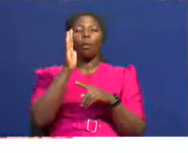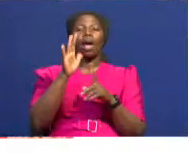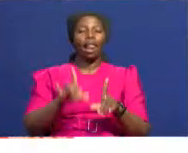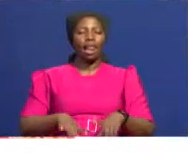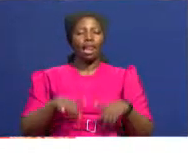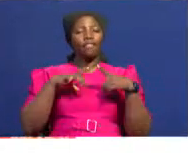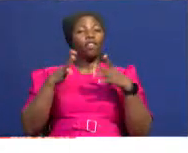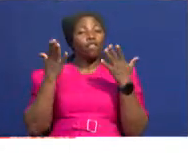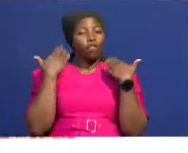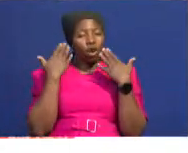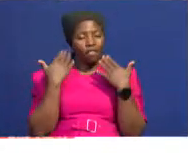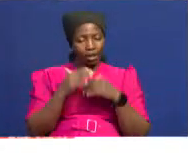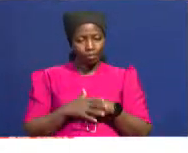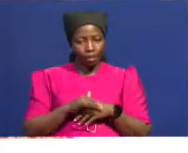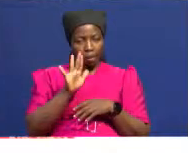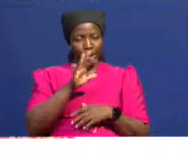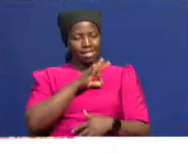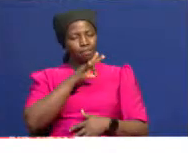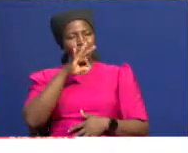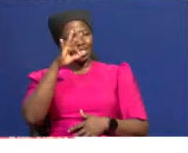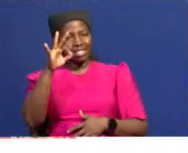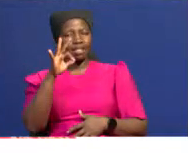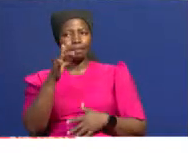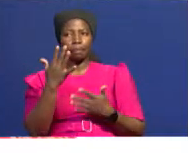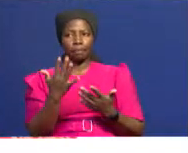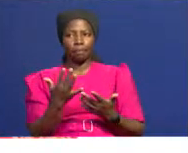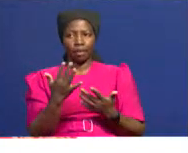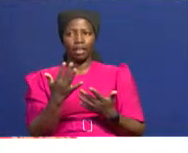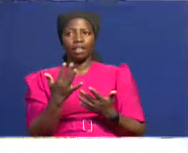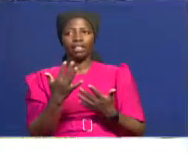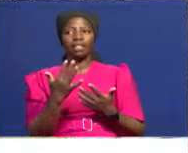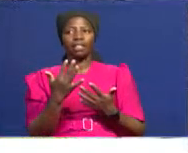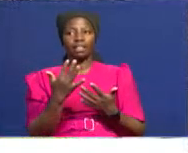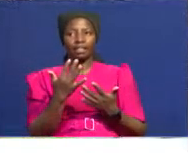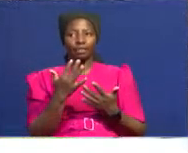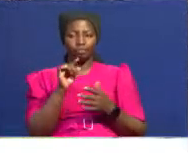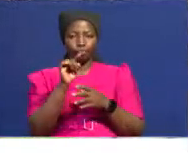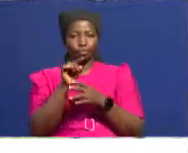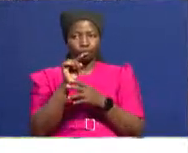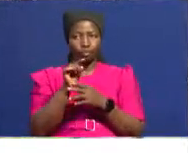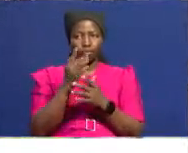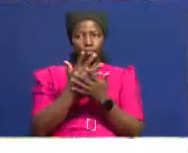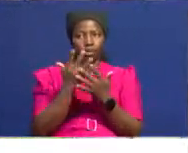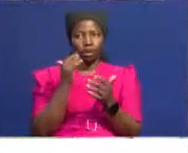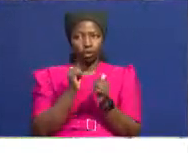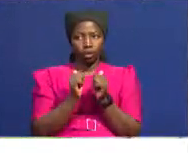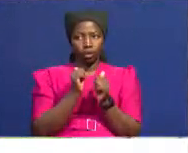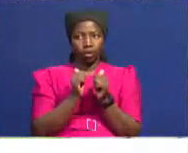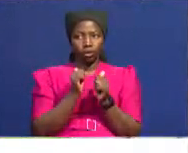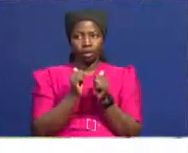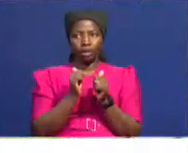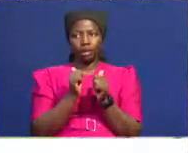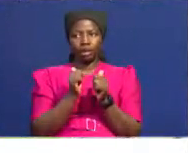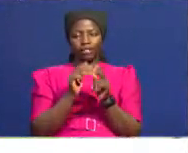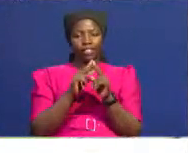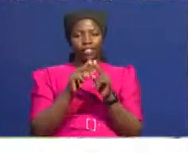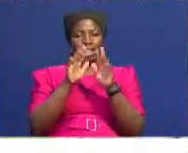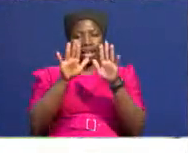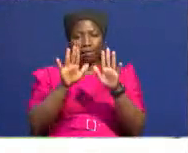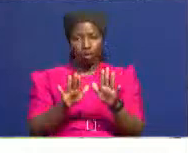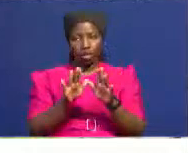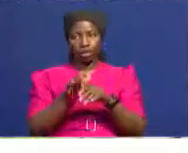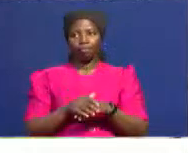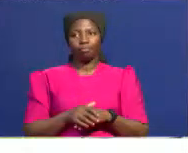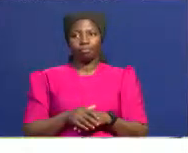His spirit, candor, and calm demeanor were the rare gems. That General Francis Ogola